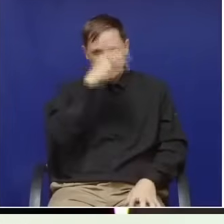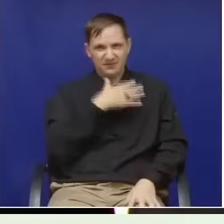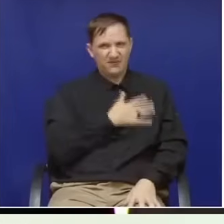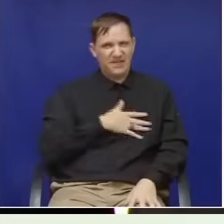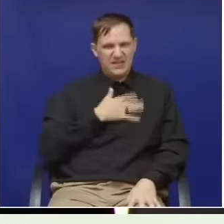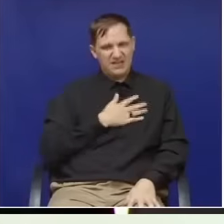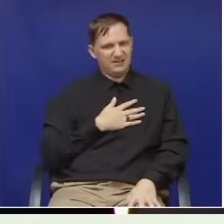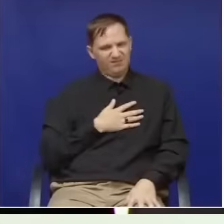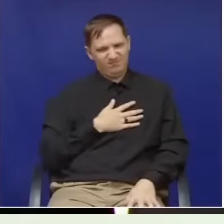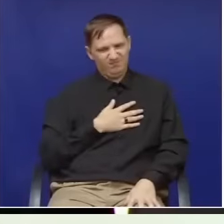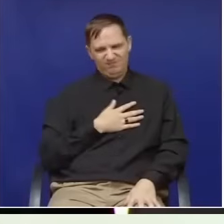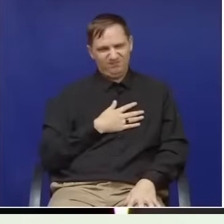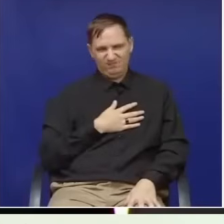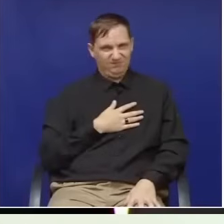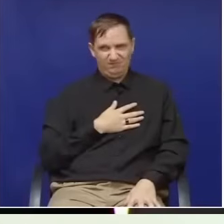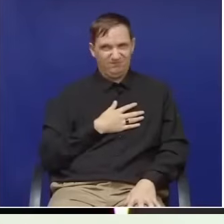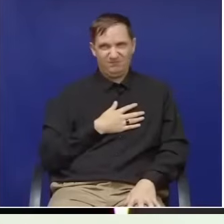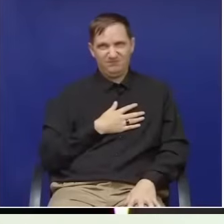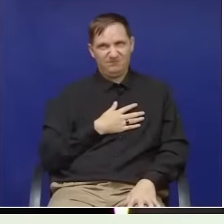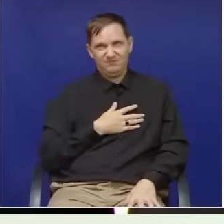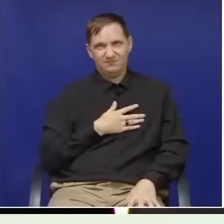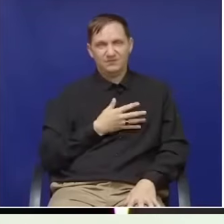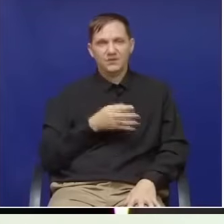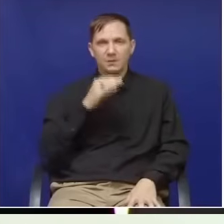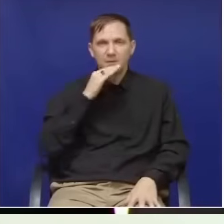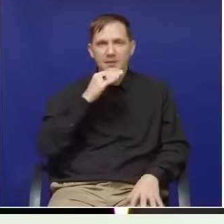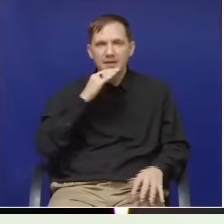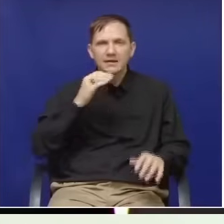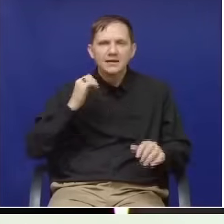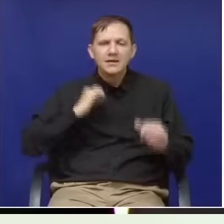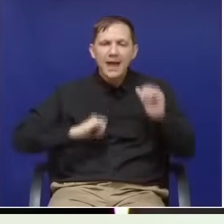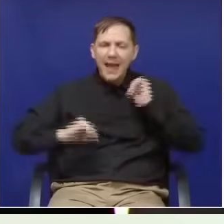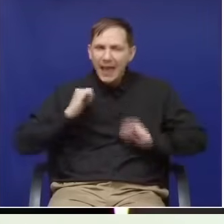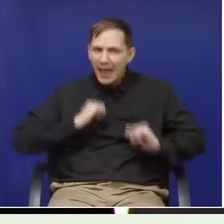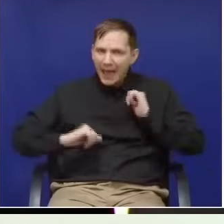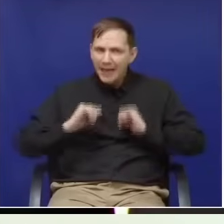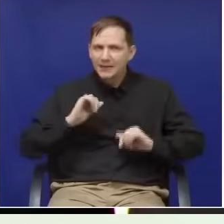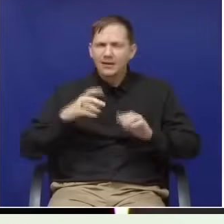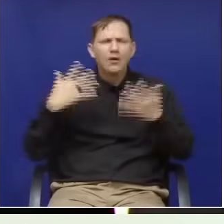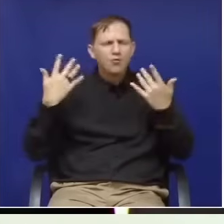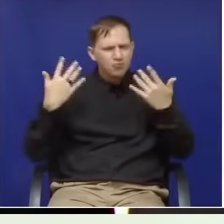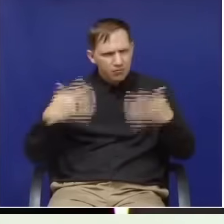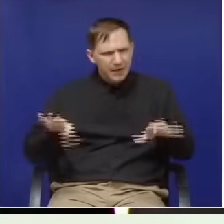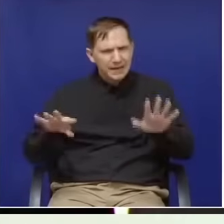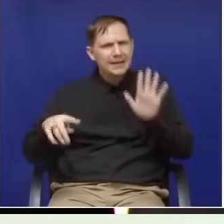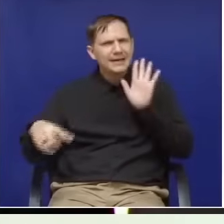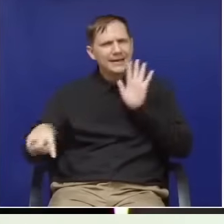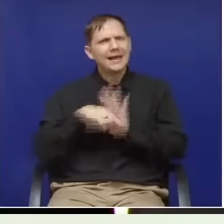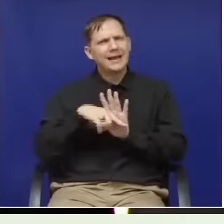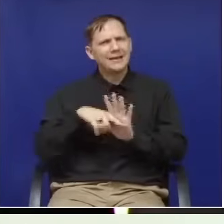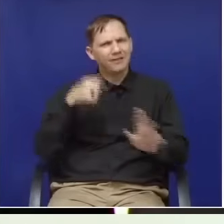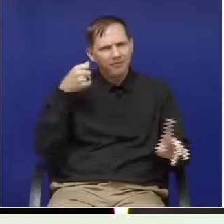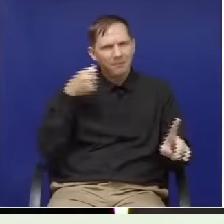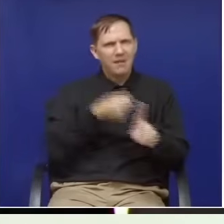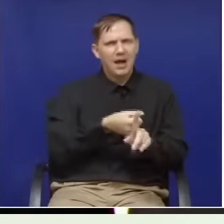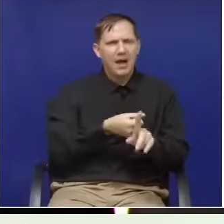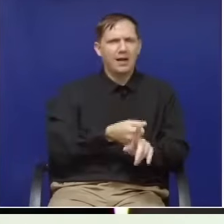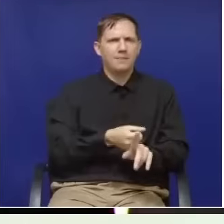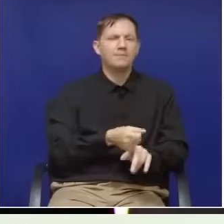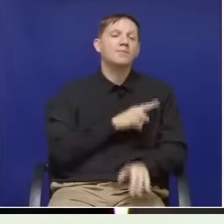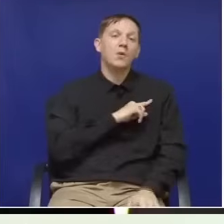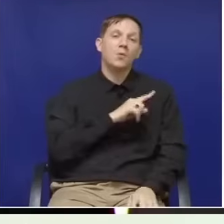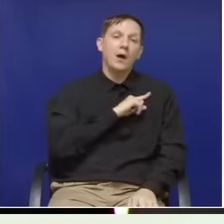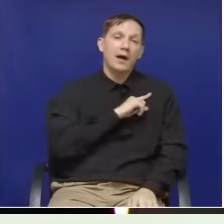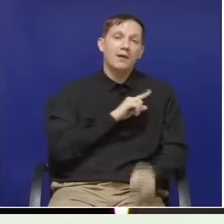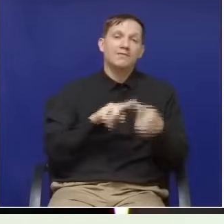having acting people is already within the police. So since 1994, Deputy